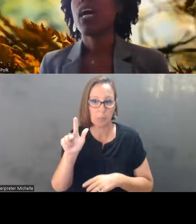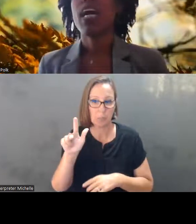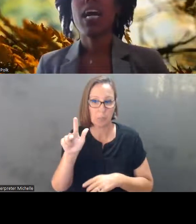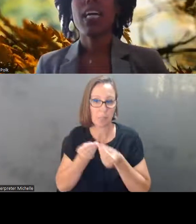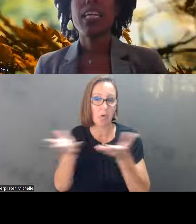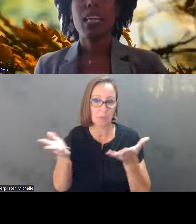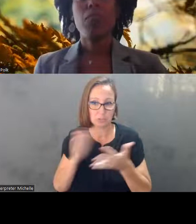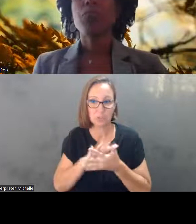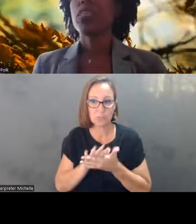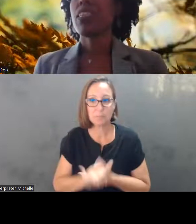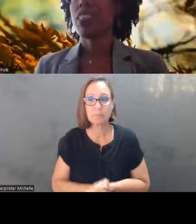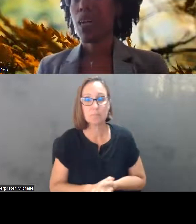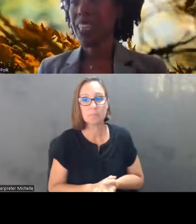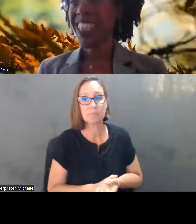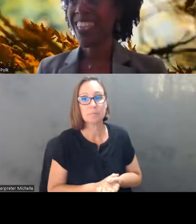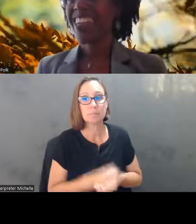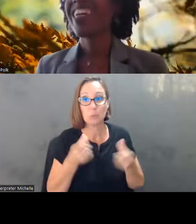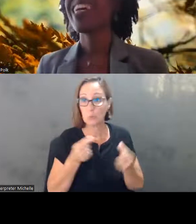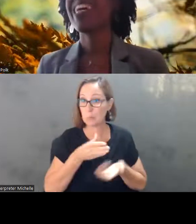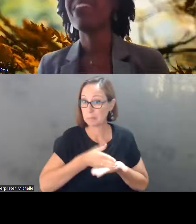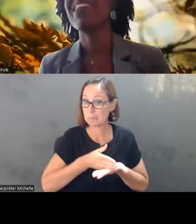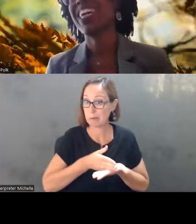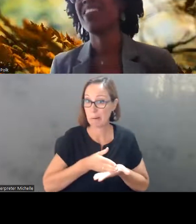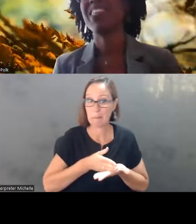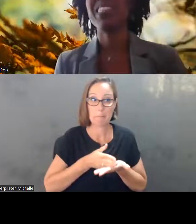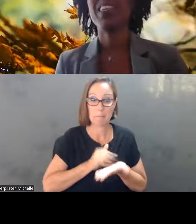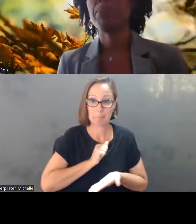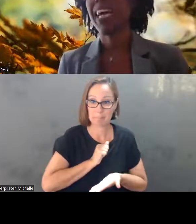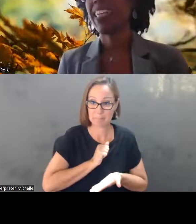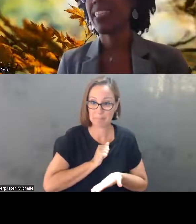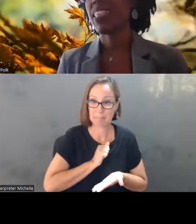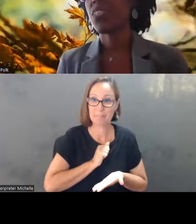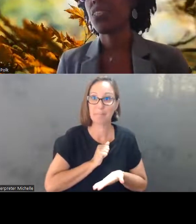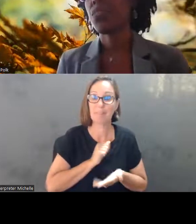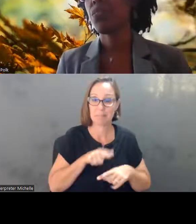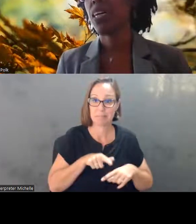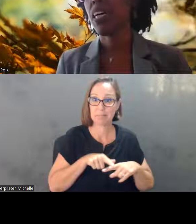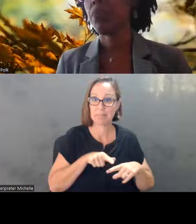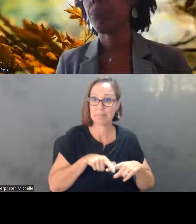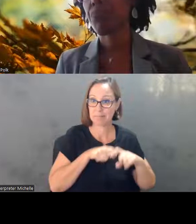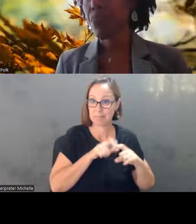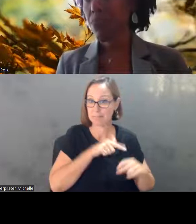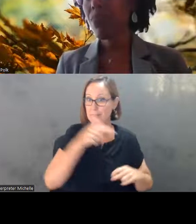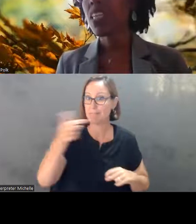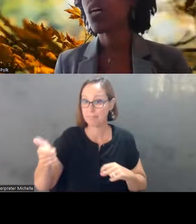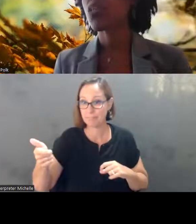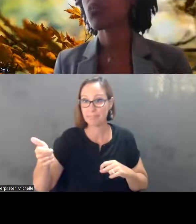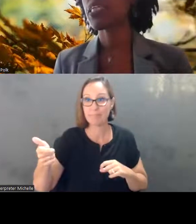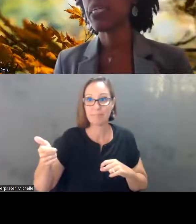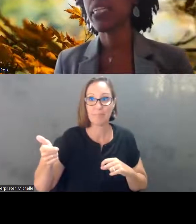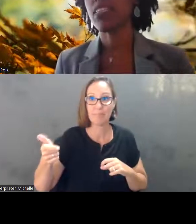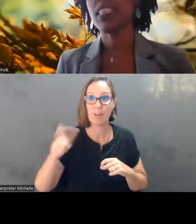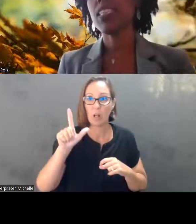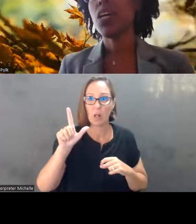So I am going to stop here now, and I want to pass it to